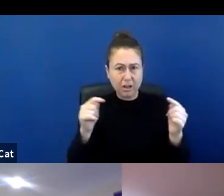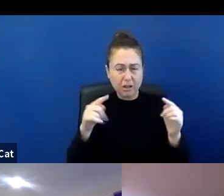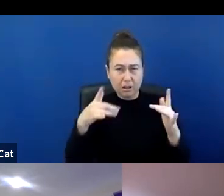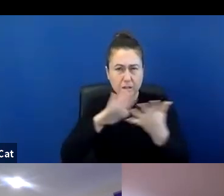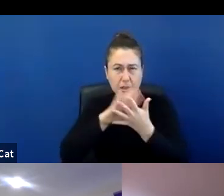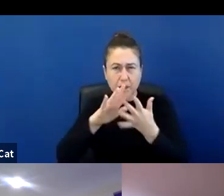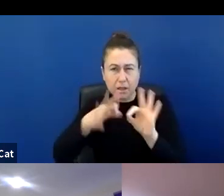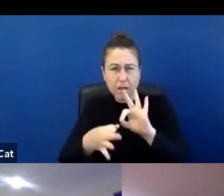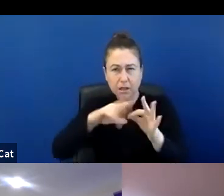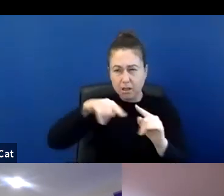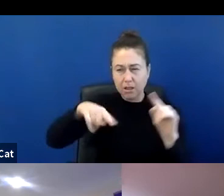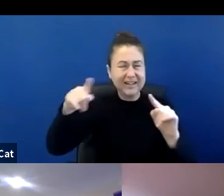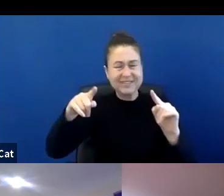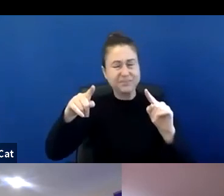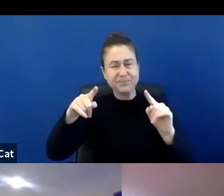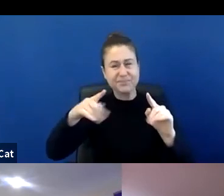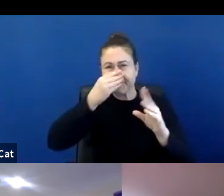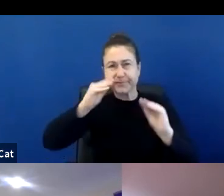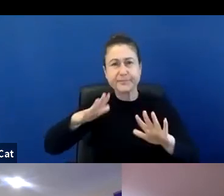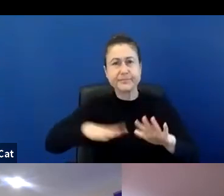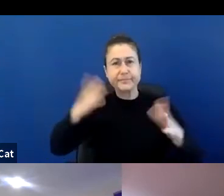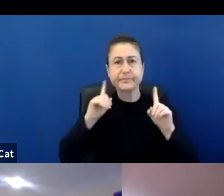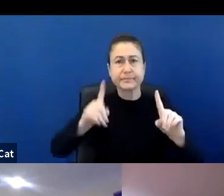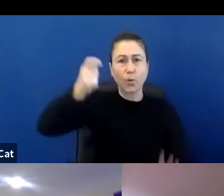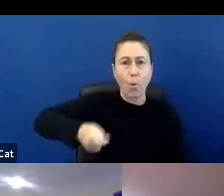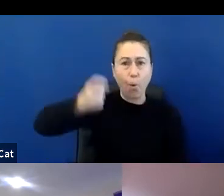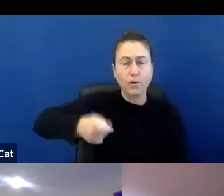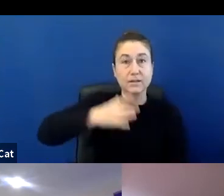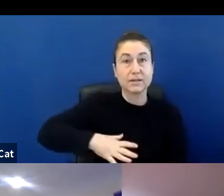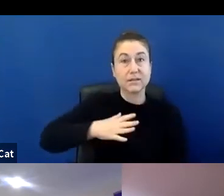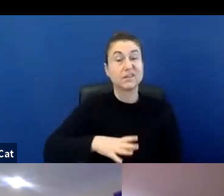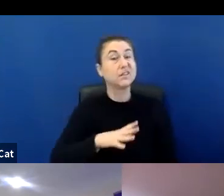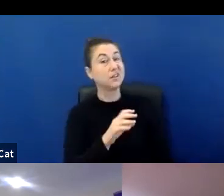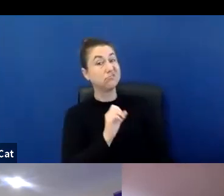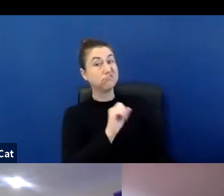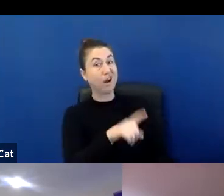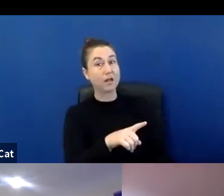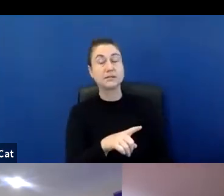it needs to go to court. And so, problem. Yeah, exactly.